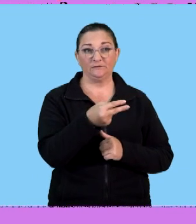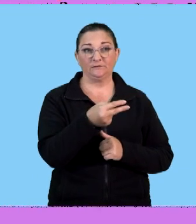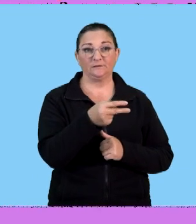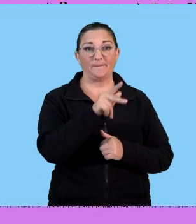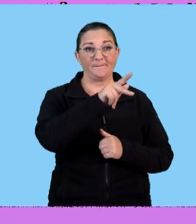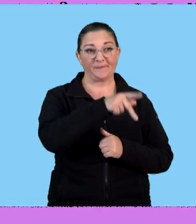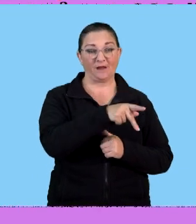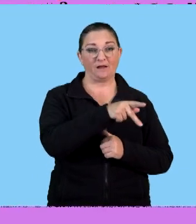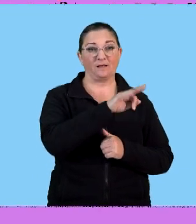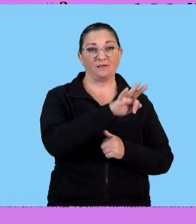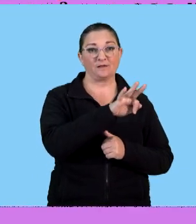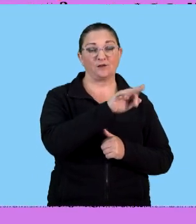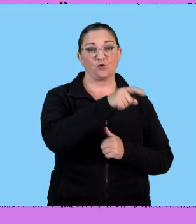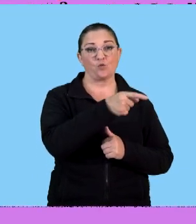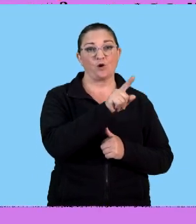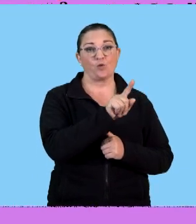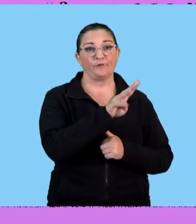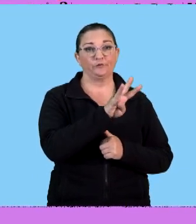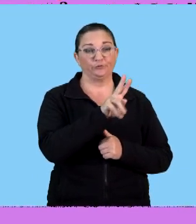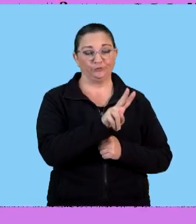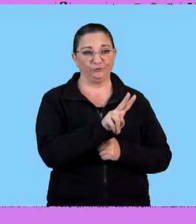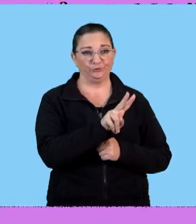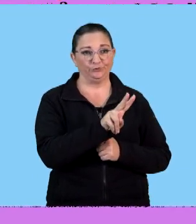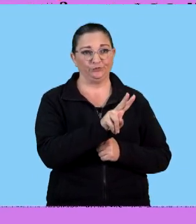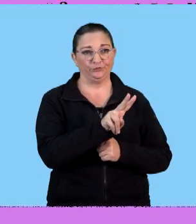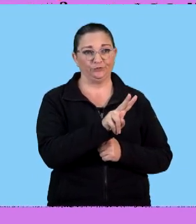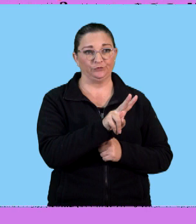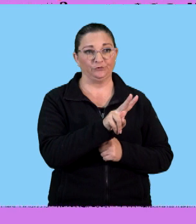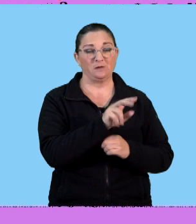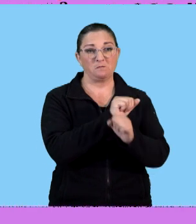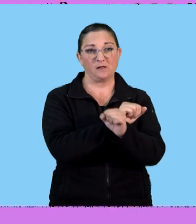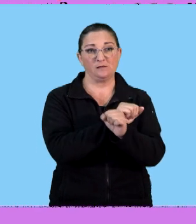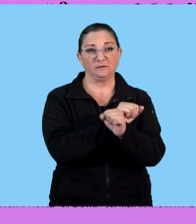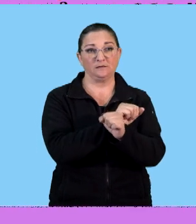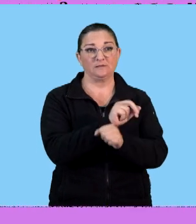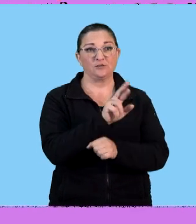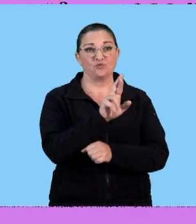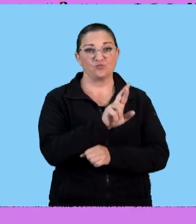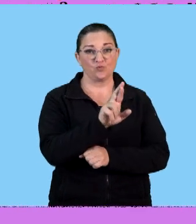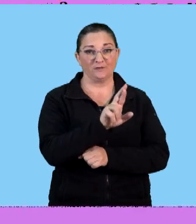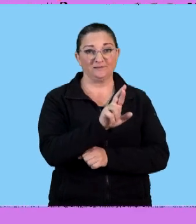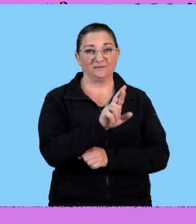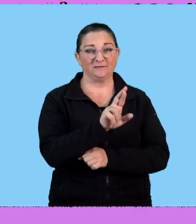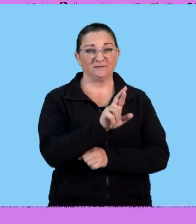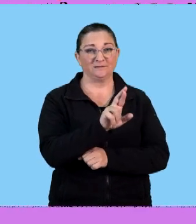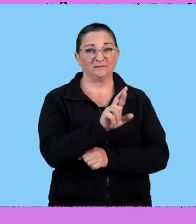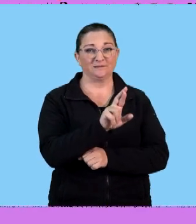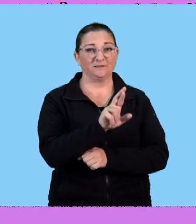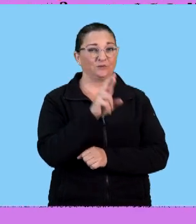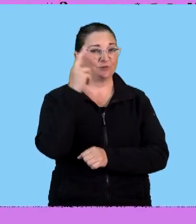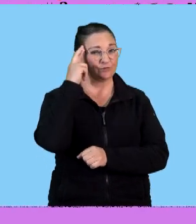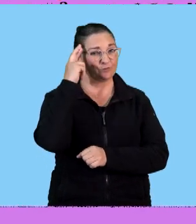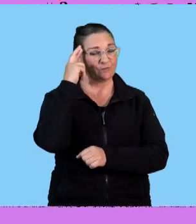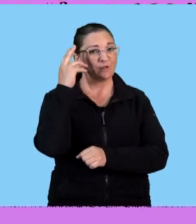equals pi, which is 3,142, multiplied by my radius. Remember